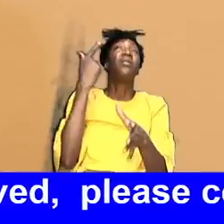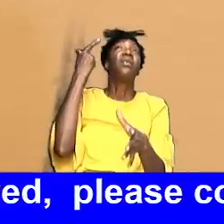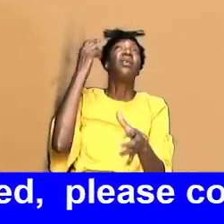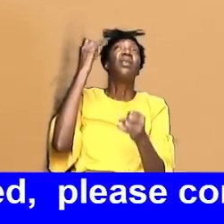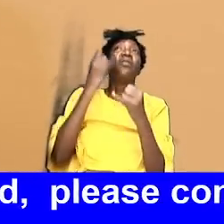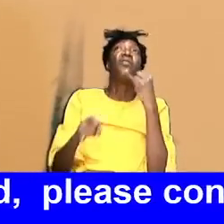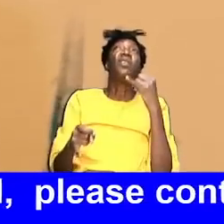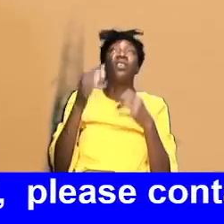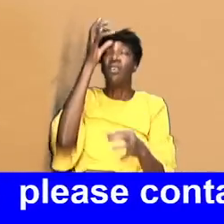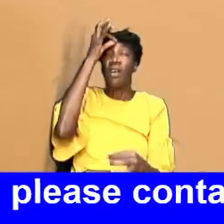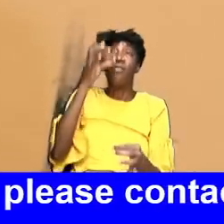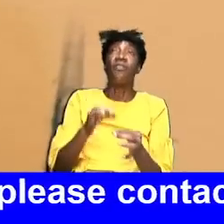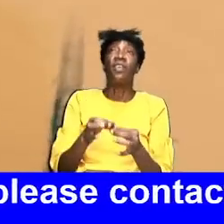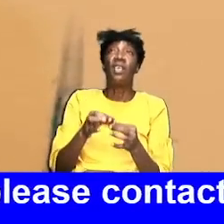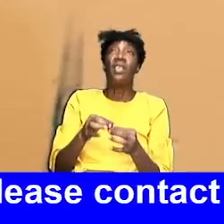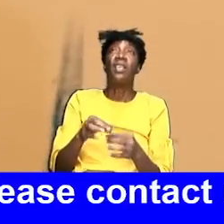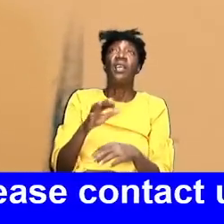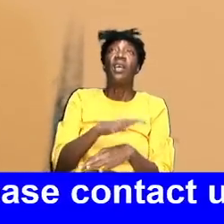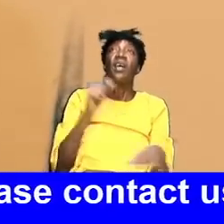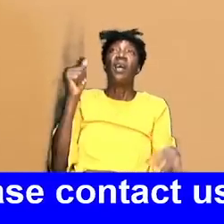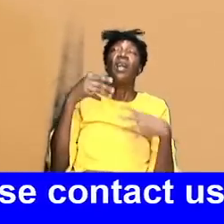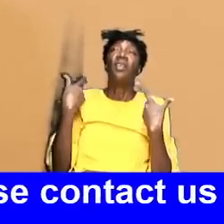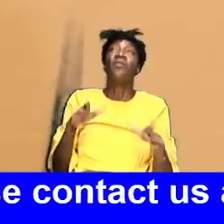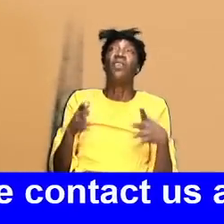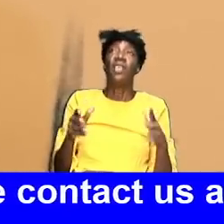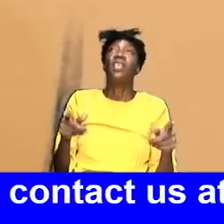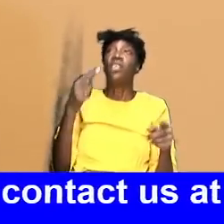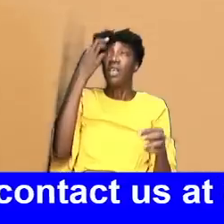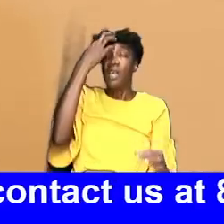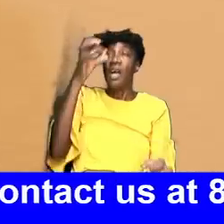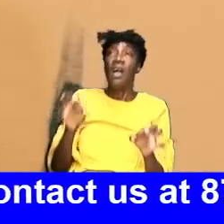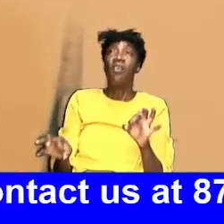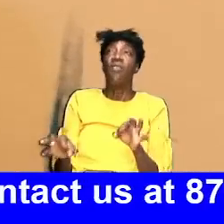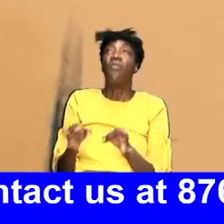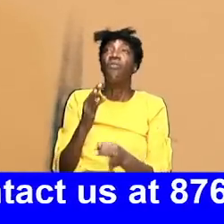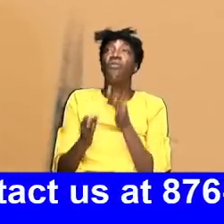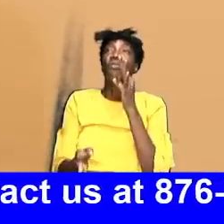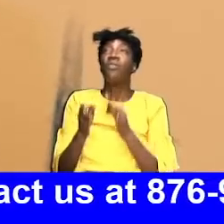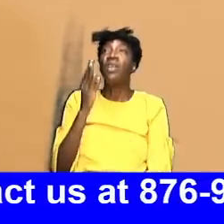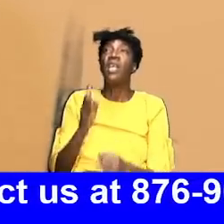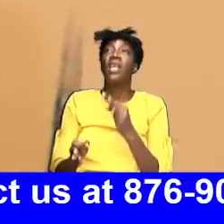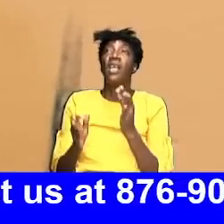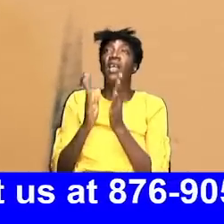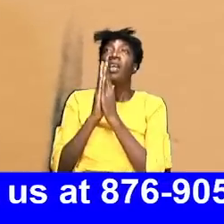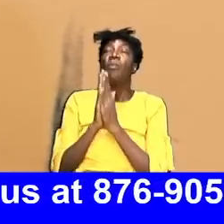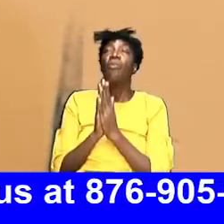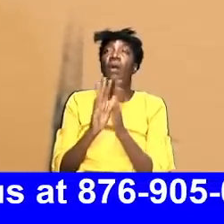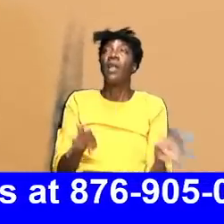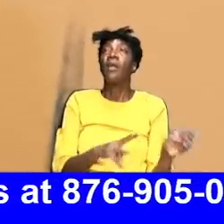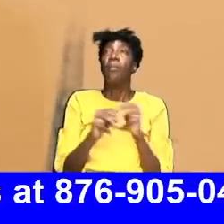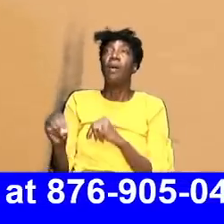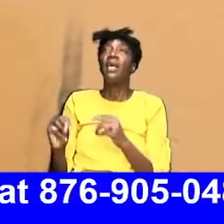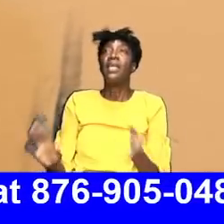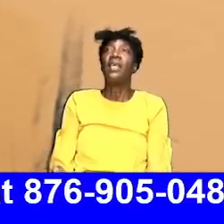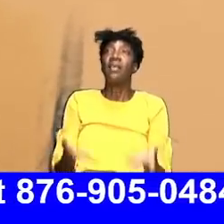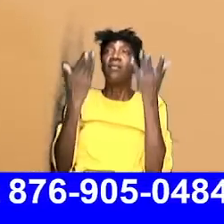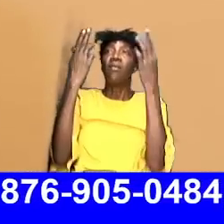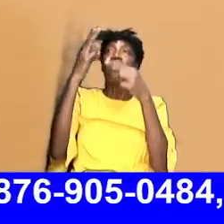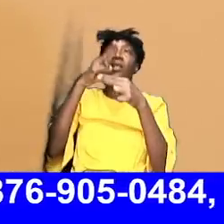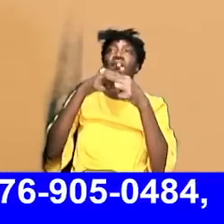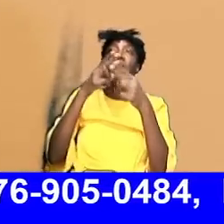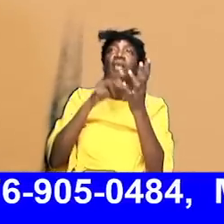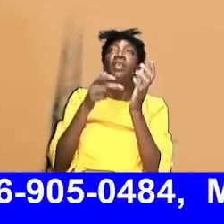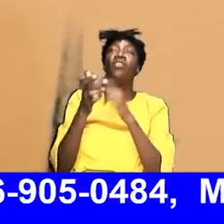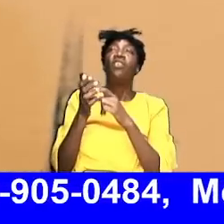finisher of our faith. We call it done right now as we agree together in prayer. In the mighty and exalted name of Jesus, I pray.